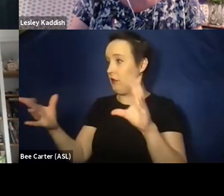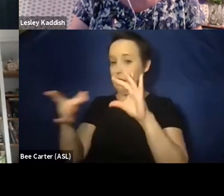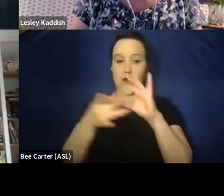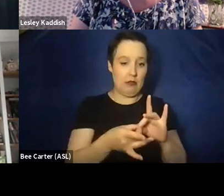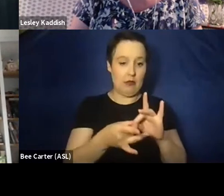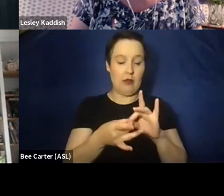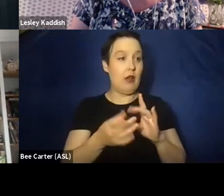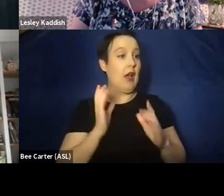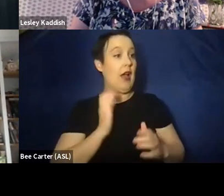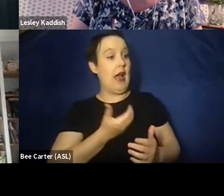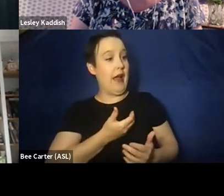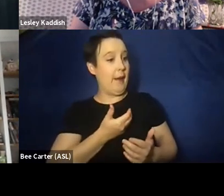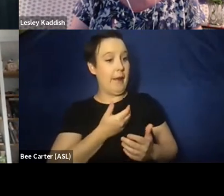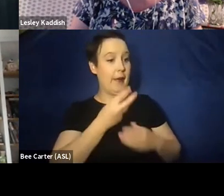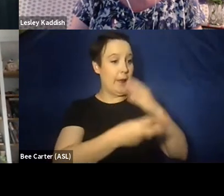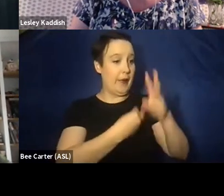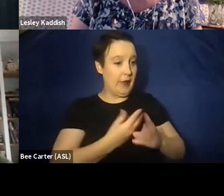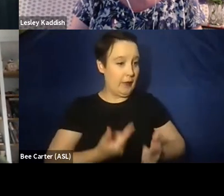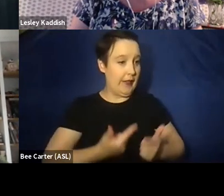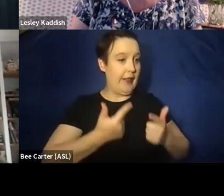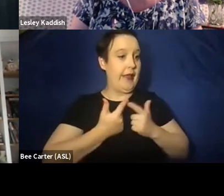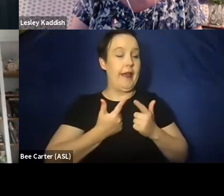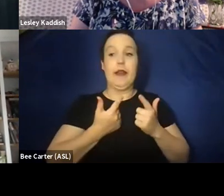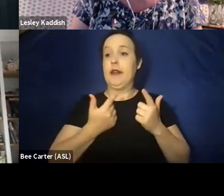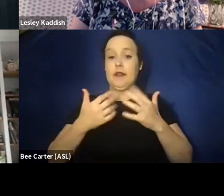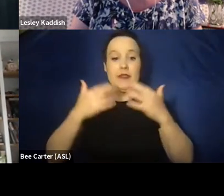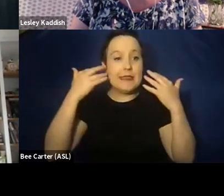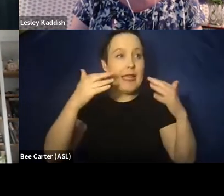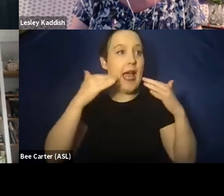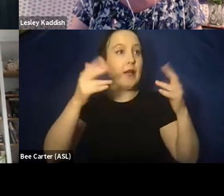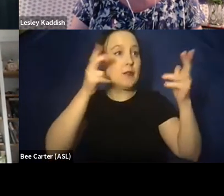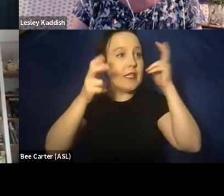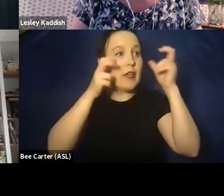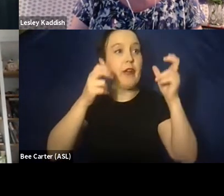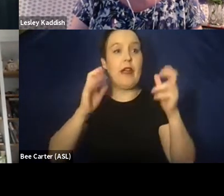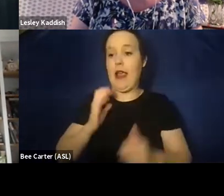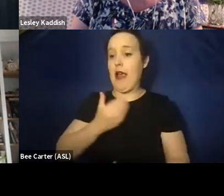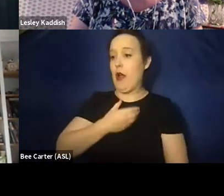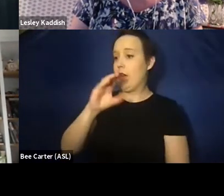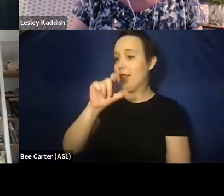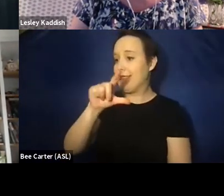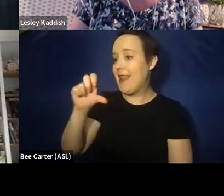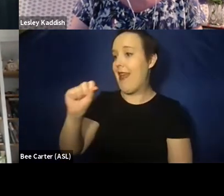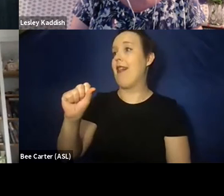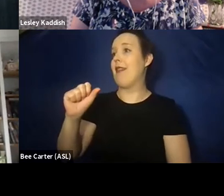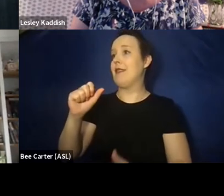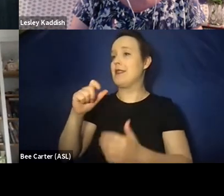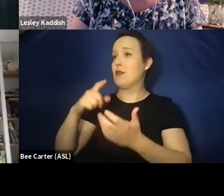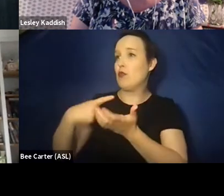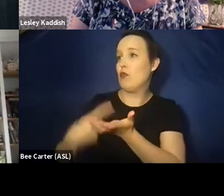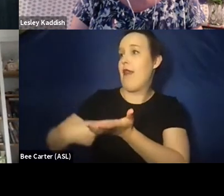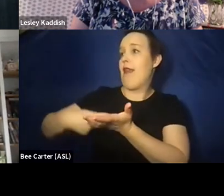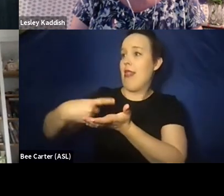live, the sounds that we're producing, the cellular body motions, the sound of rhythm,